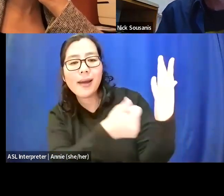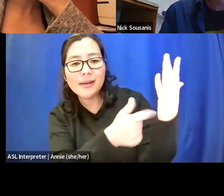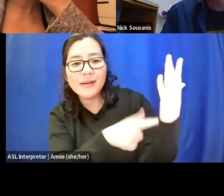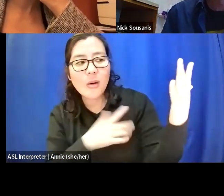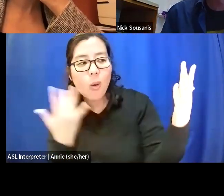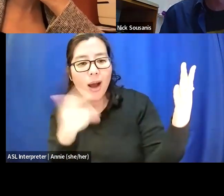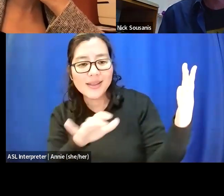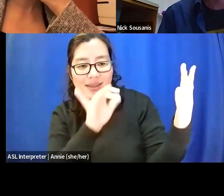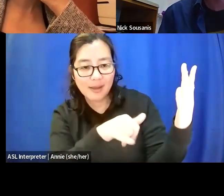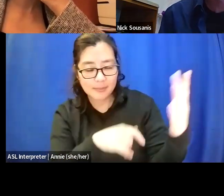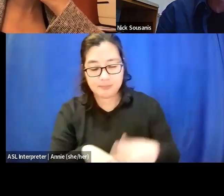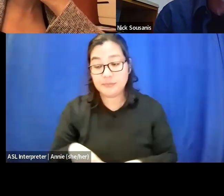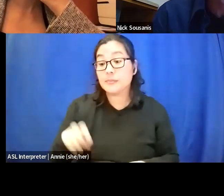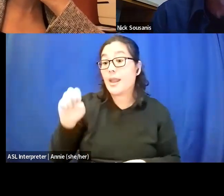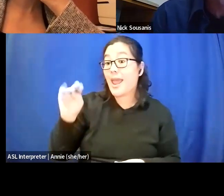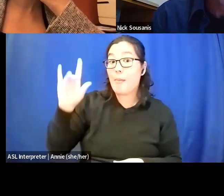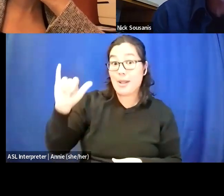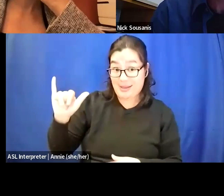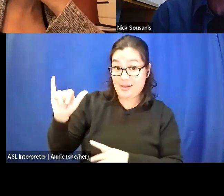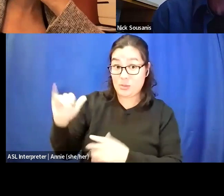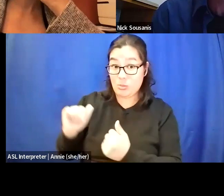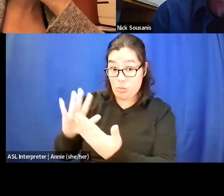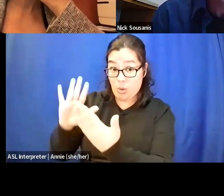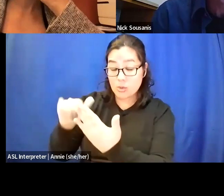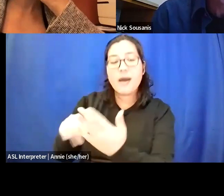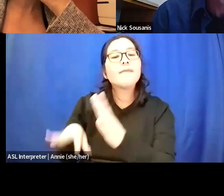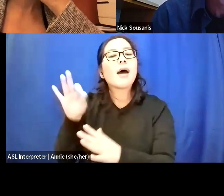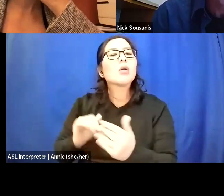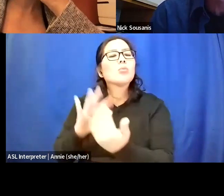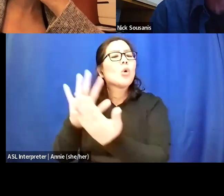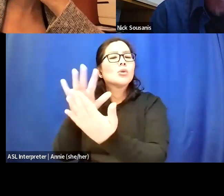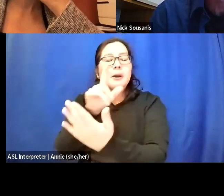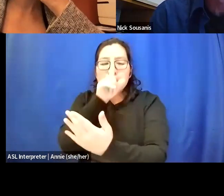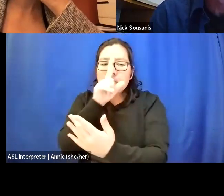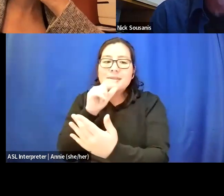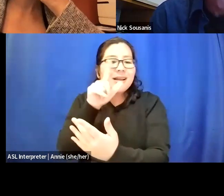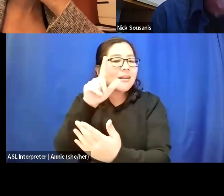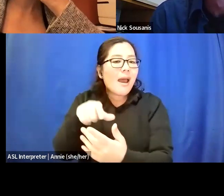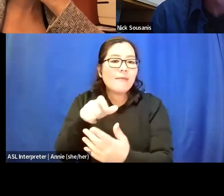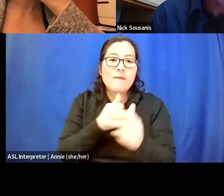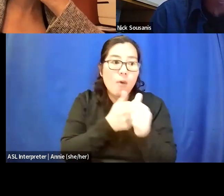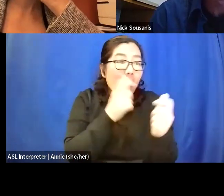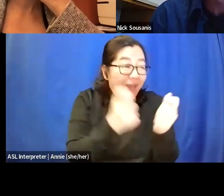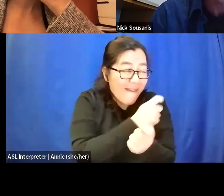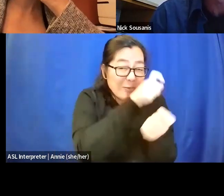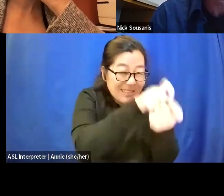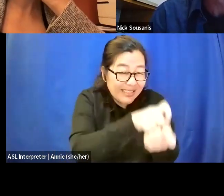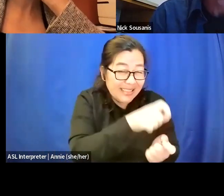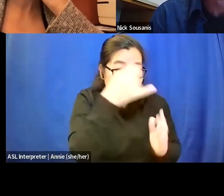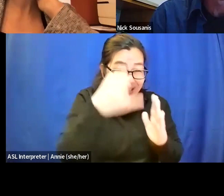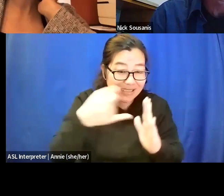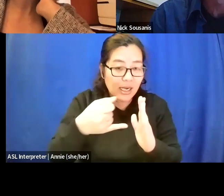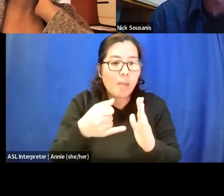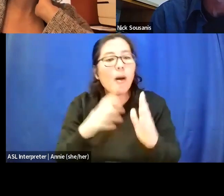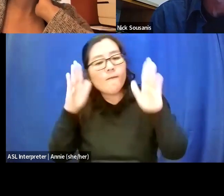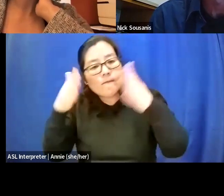the task of finding an approach that didn't necessarily have to follow everything I'd drawn, but it had to get what the ideas